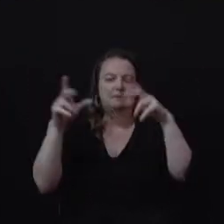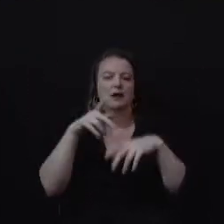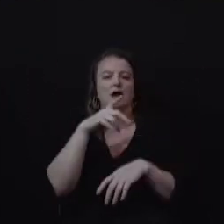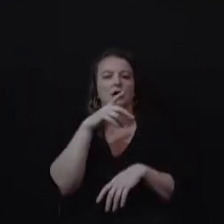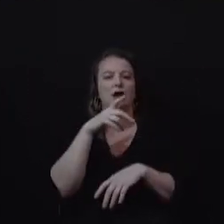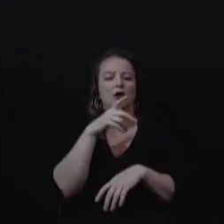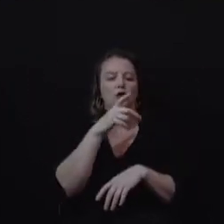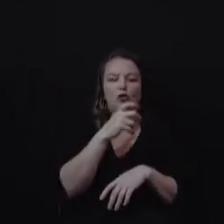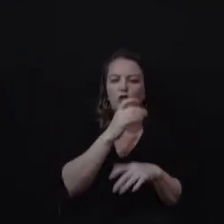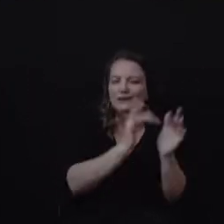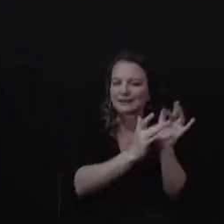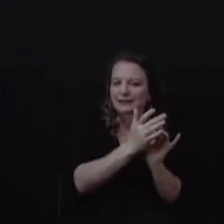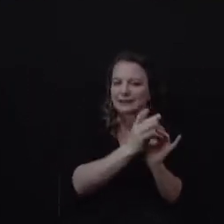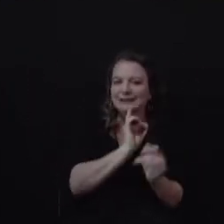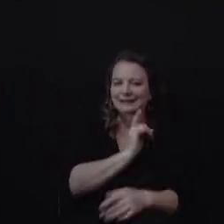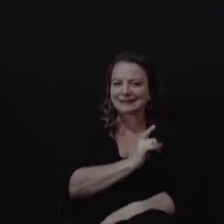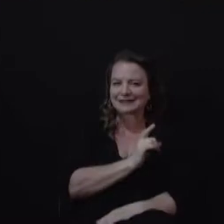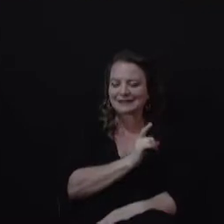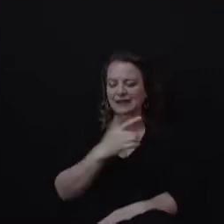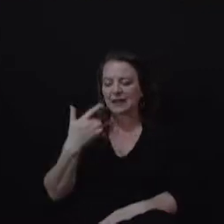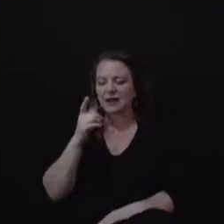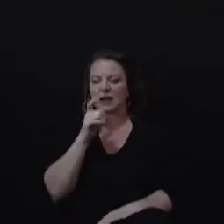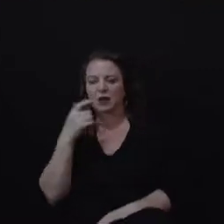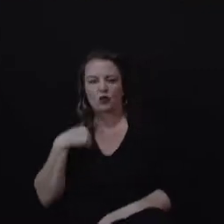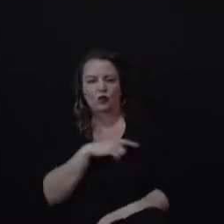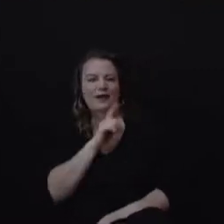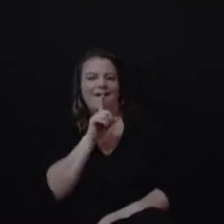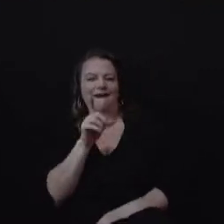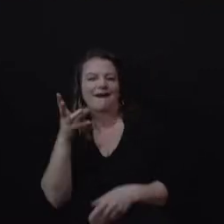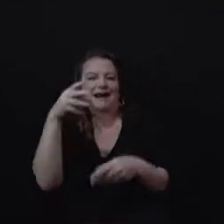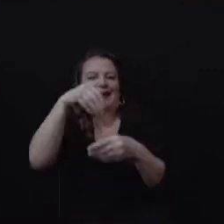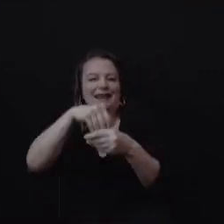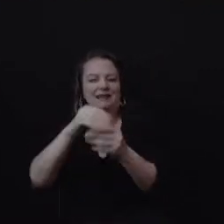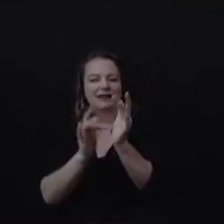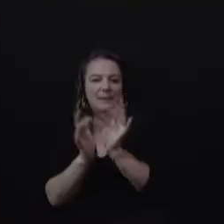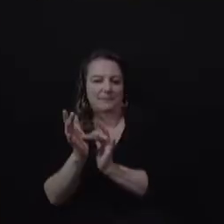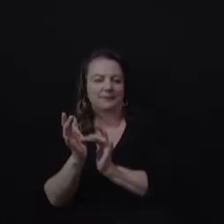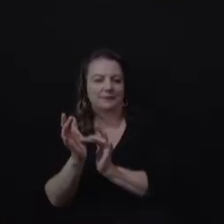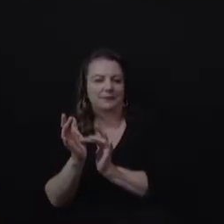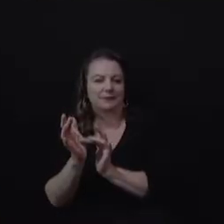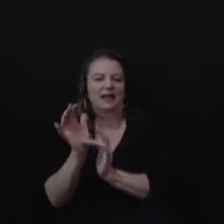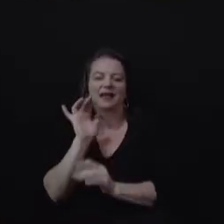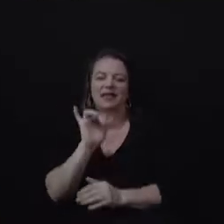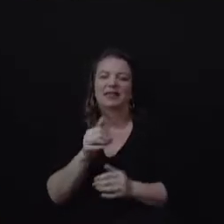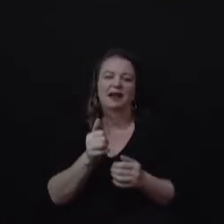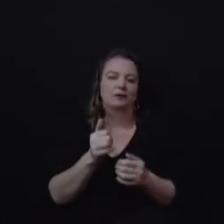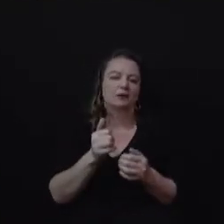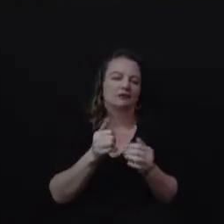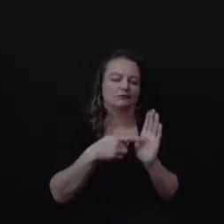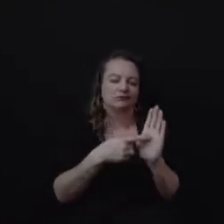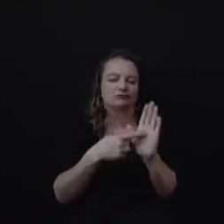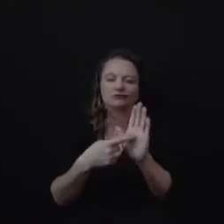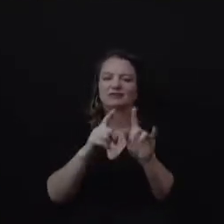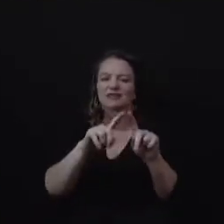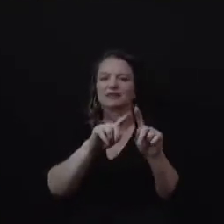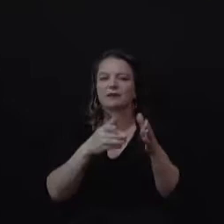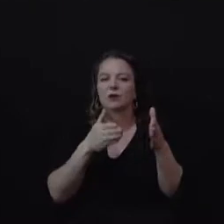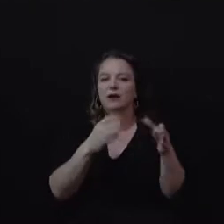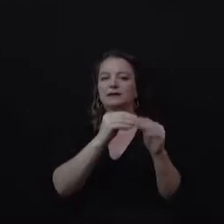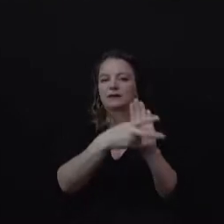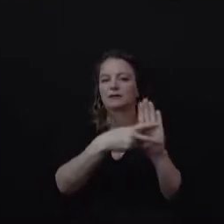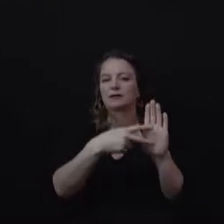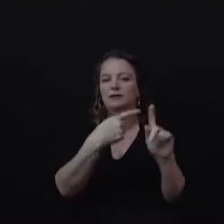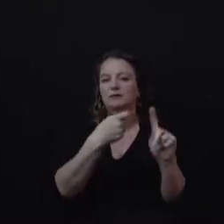is and who we are in him. And that was expressed in various ways throughout the verses that you find in chapter